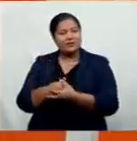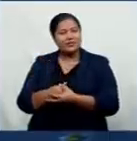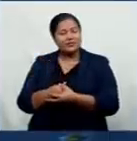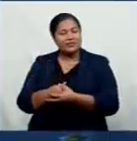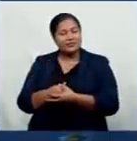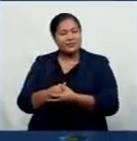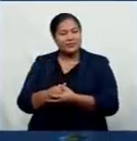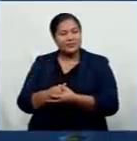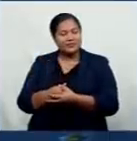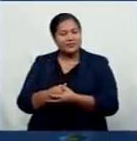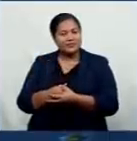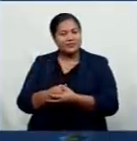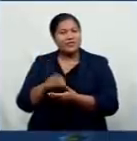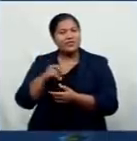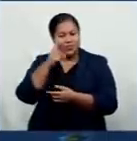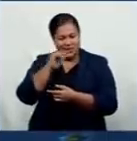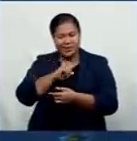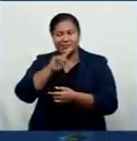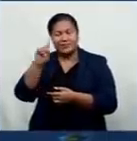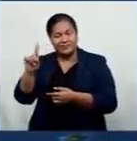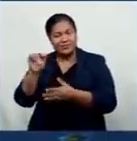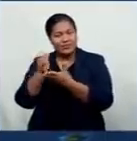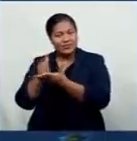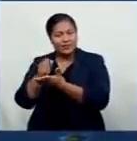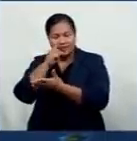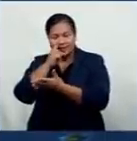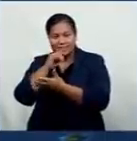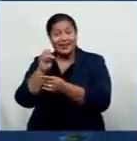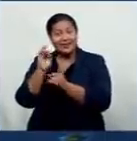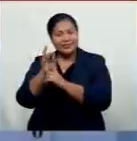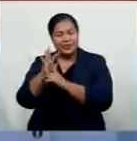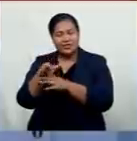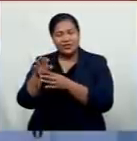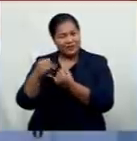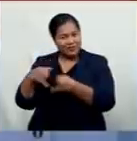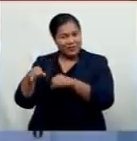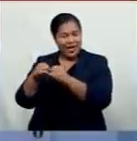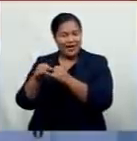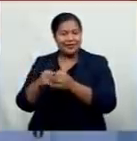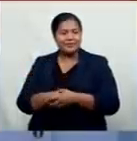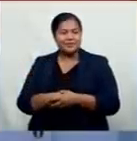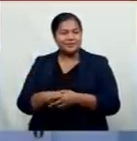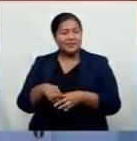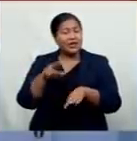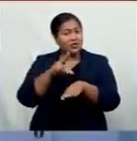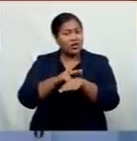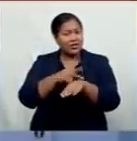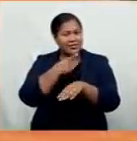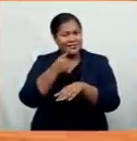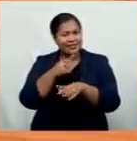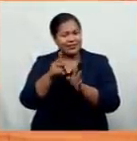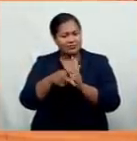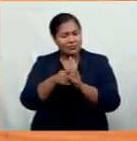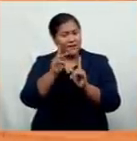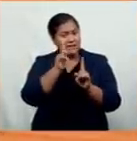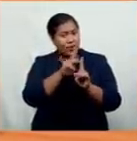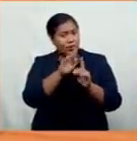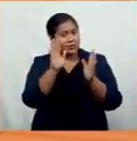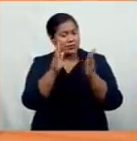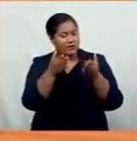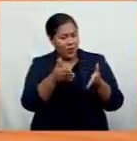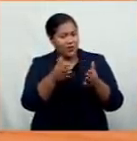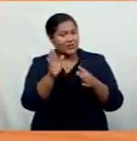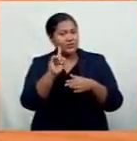to be there for the people of Fiji, especially in the Maritime Division. Dr. Nasendra says their primary focus is to